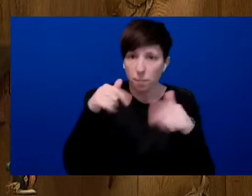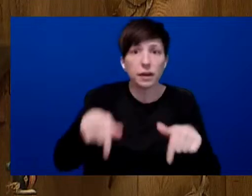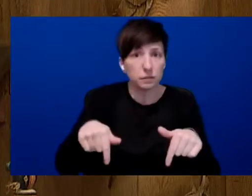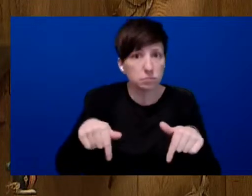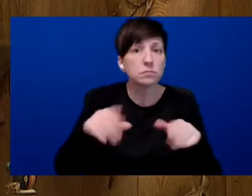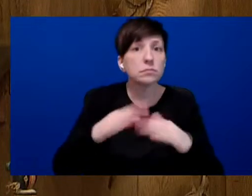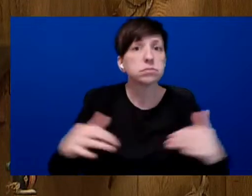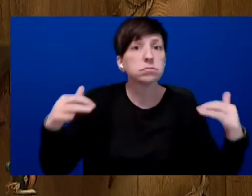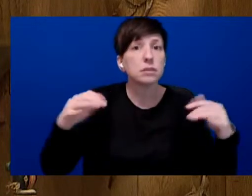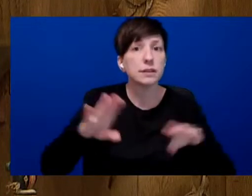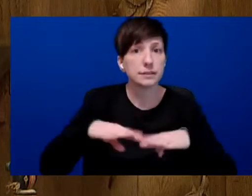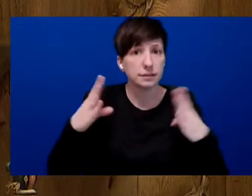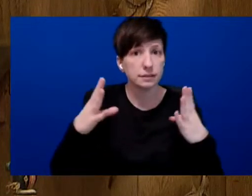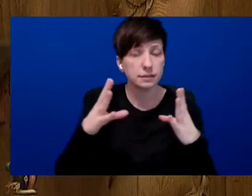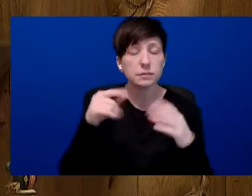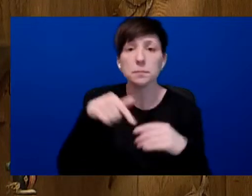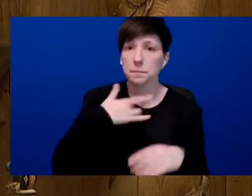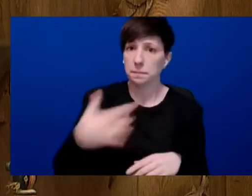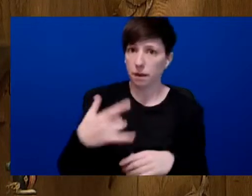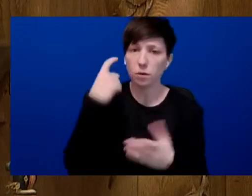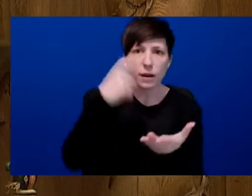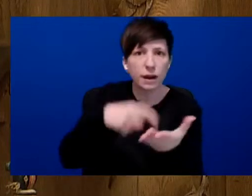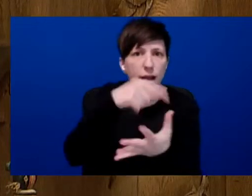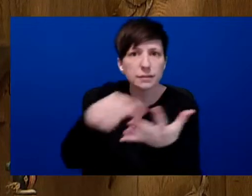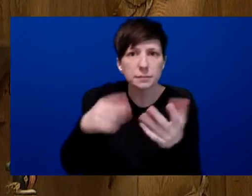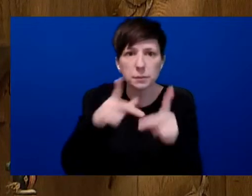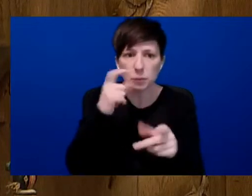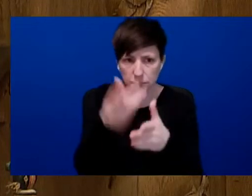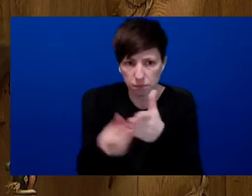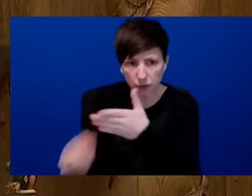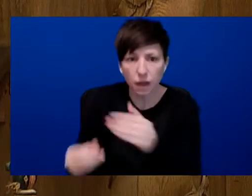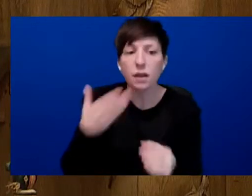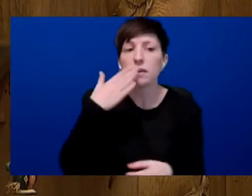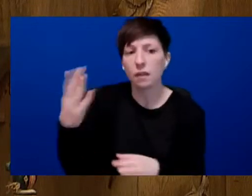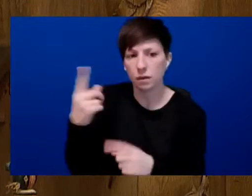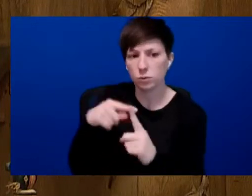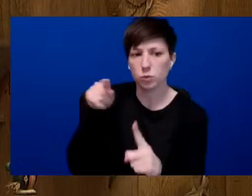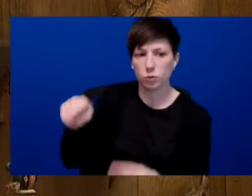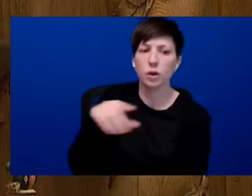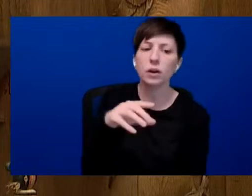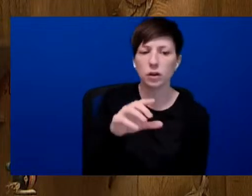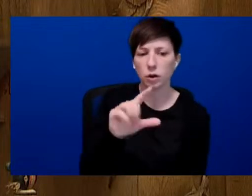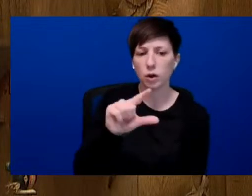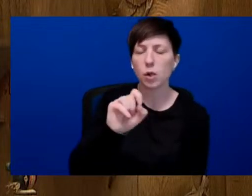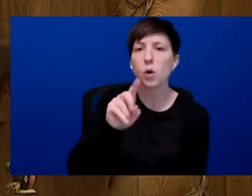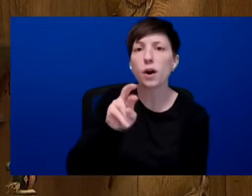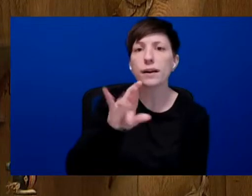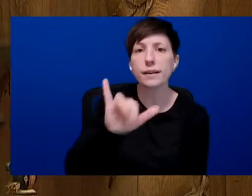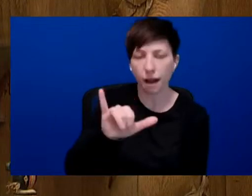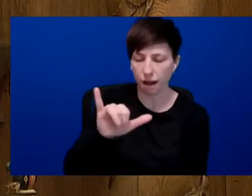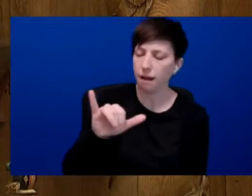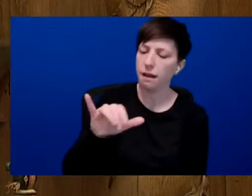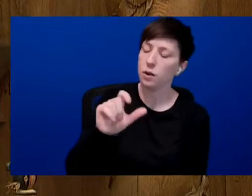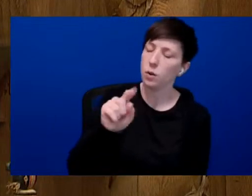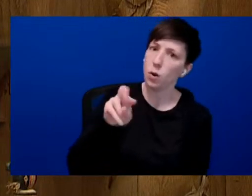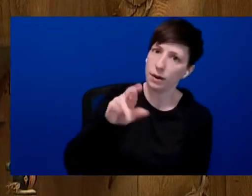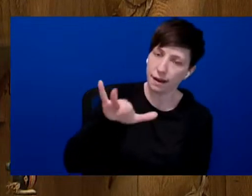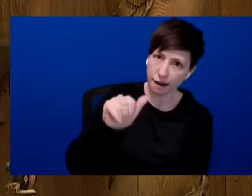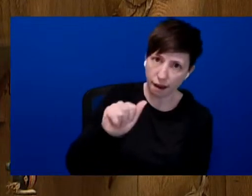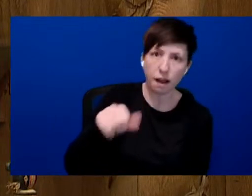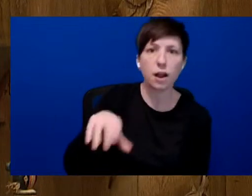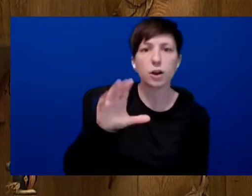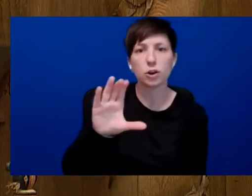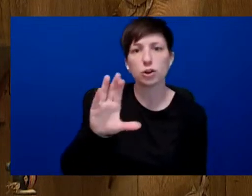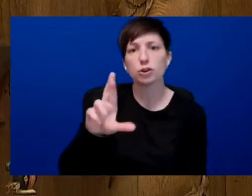year. We mourn the remarkable Gloria Cranmer, Webster, who dedicated her life to the preservation